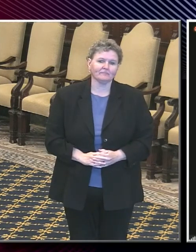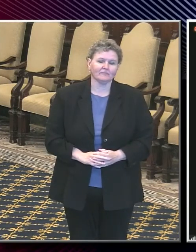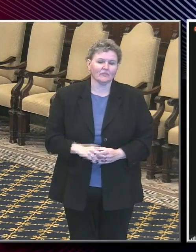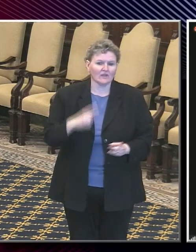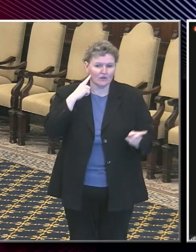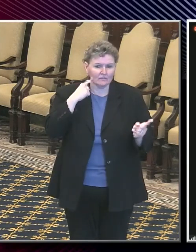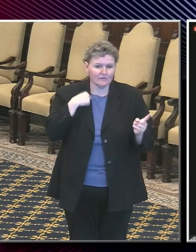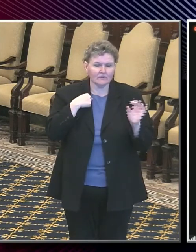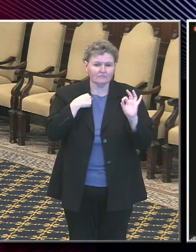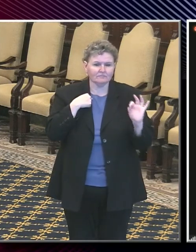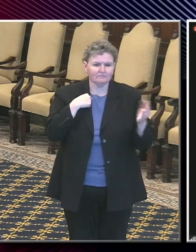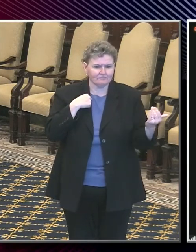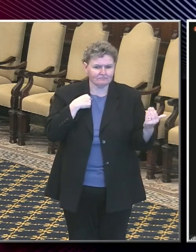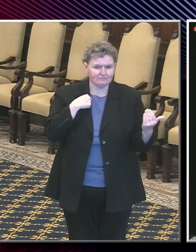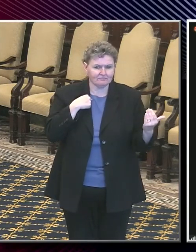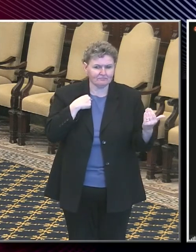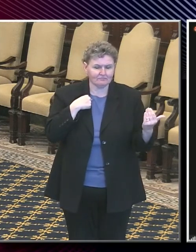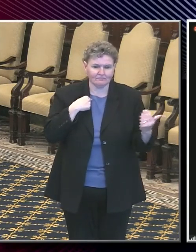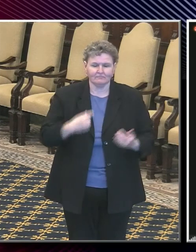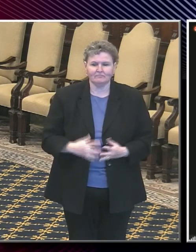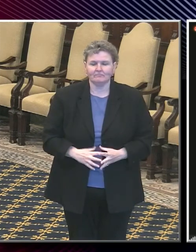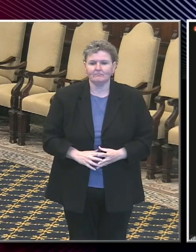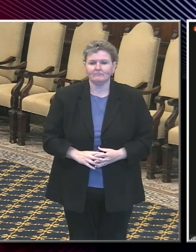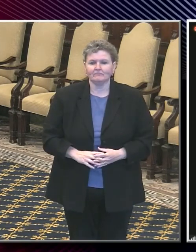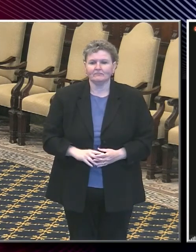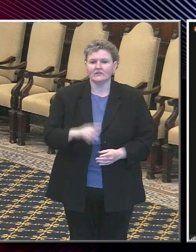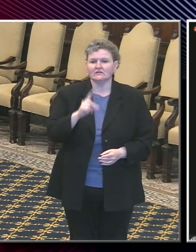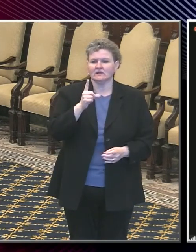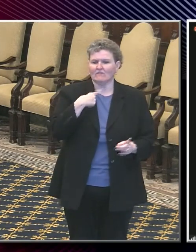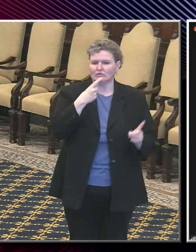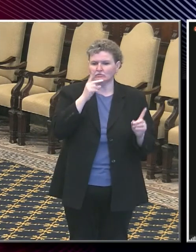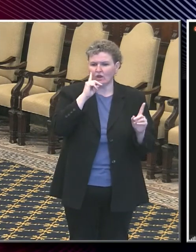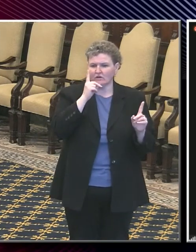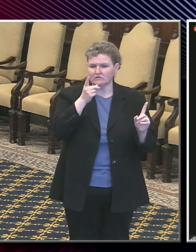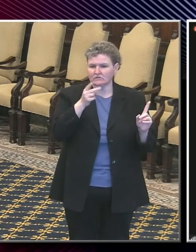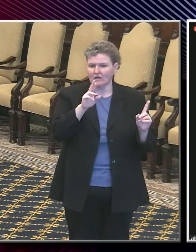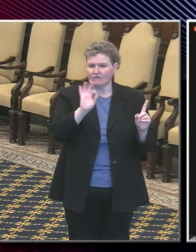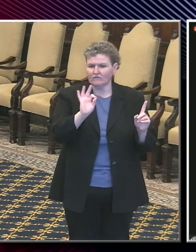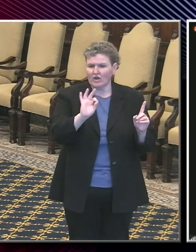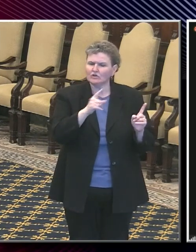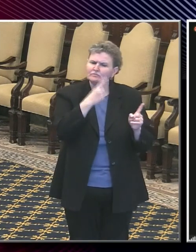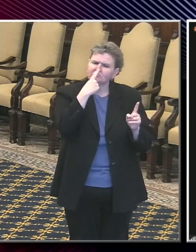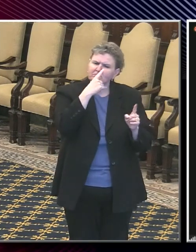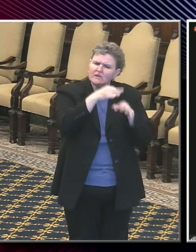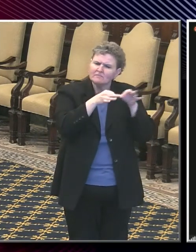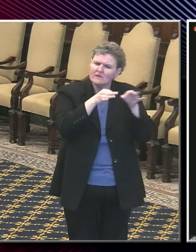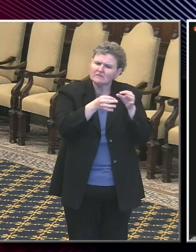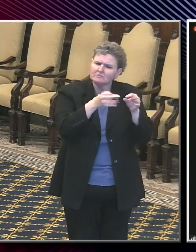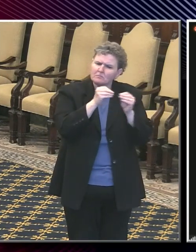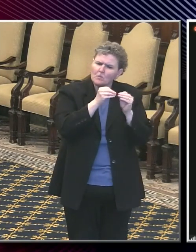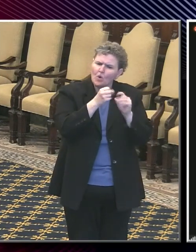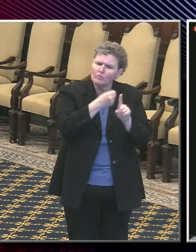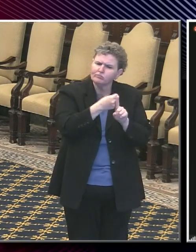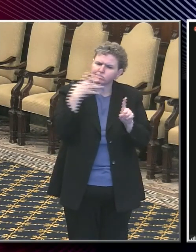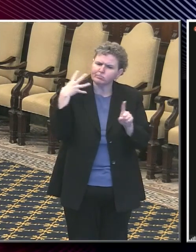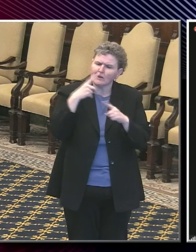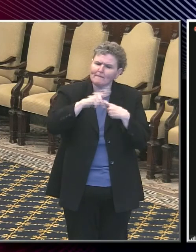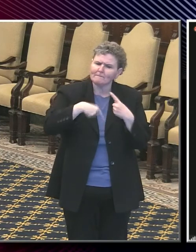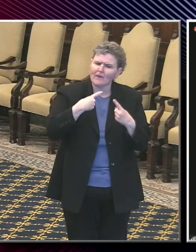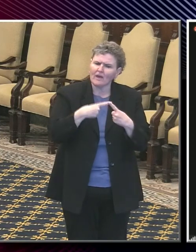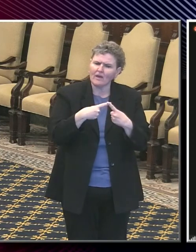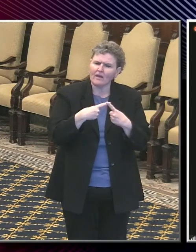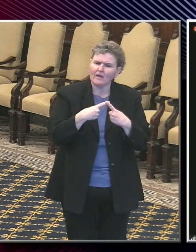a drastically reduced number of polling places. But I'm wondering if Dr. Farley is working with them on a plan for